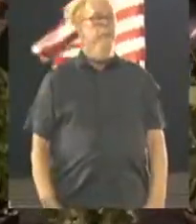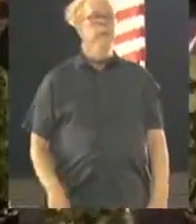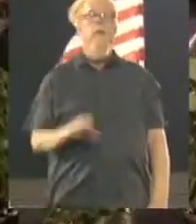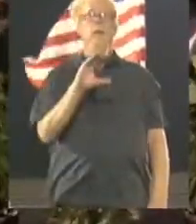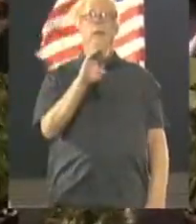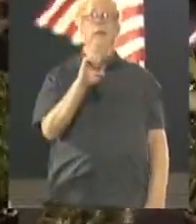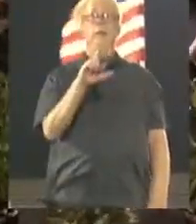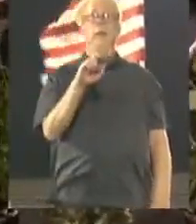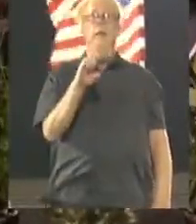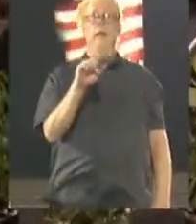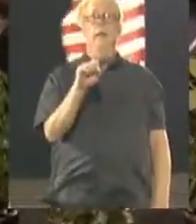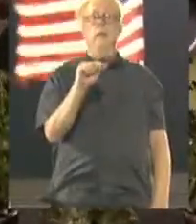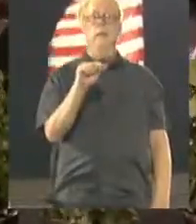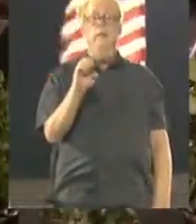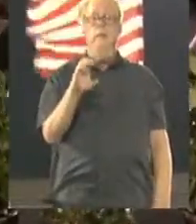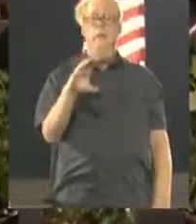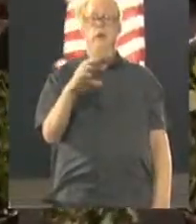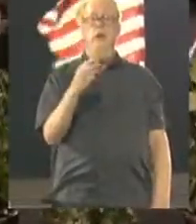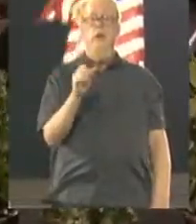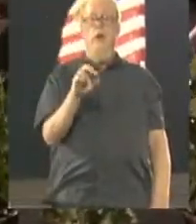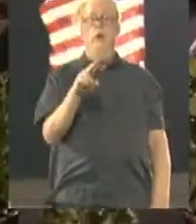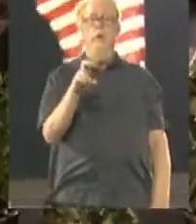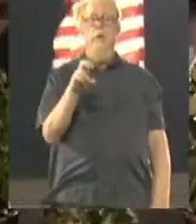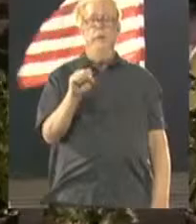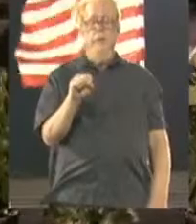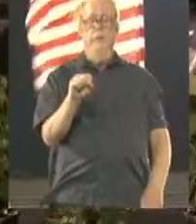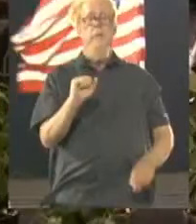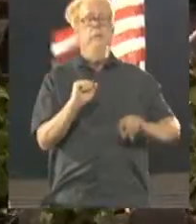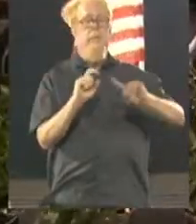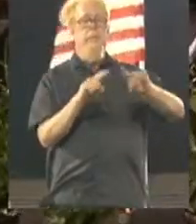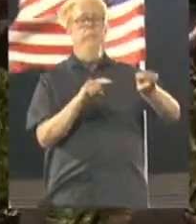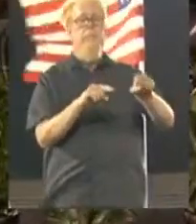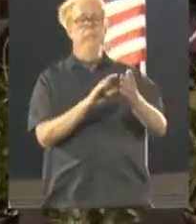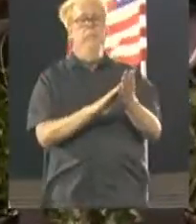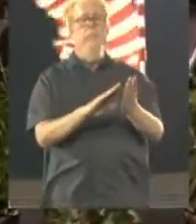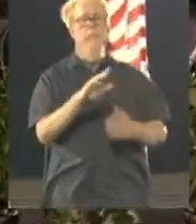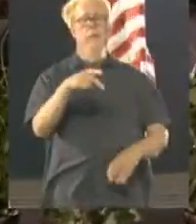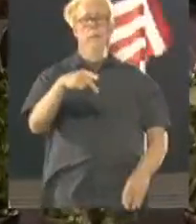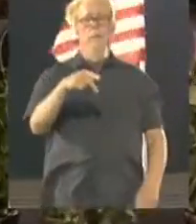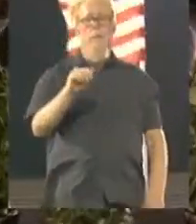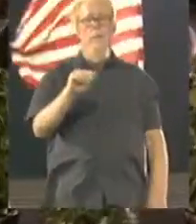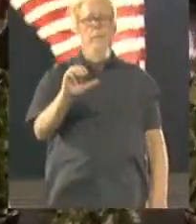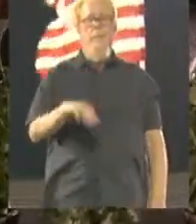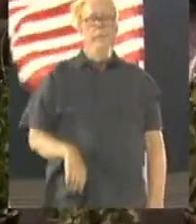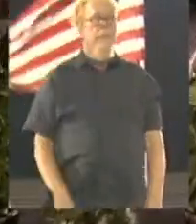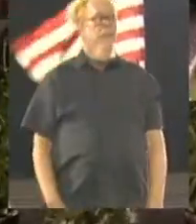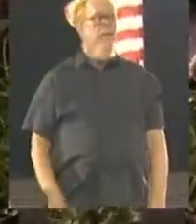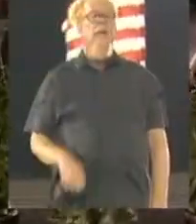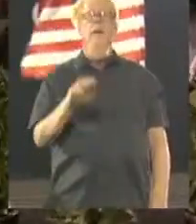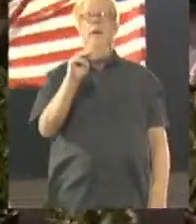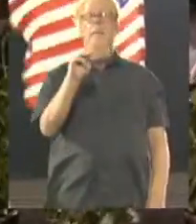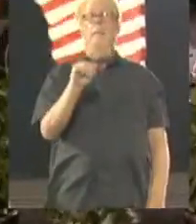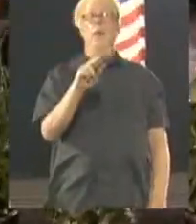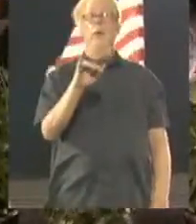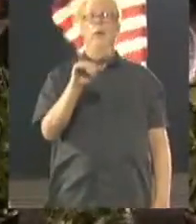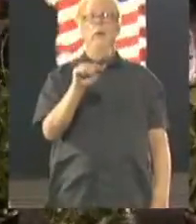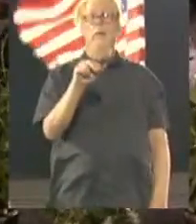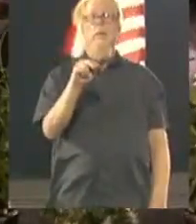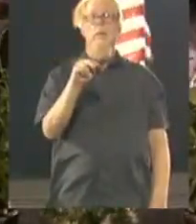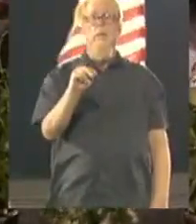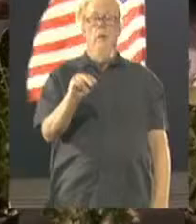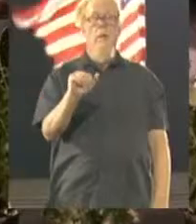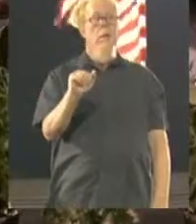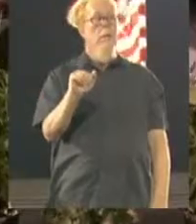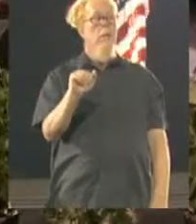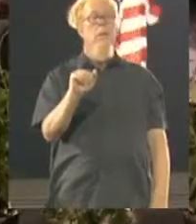Celeste Chaires will be attending Palo Alto College. Mariana M. Gonzalez